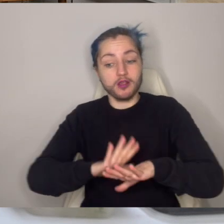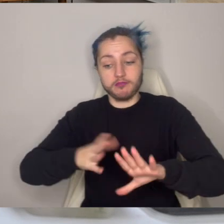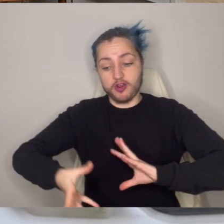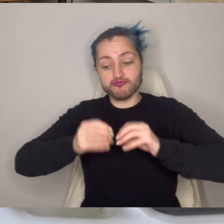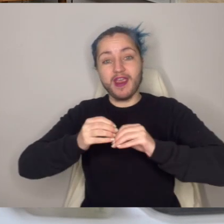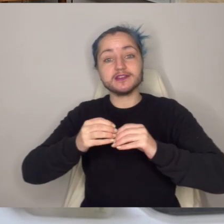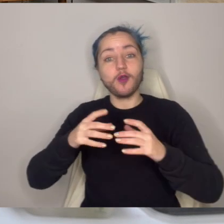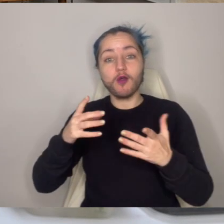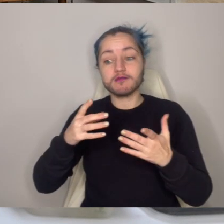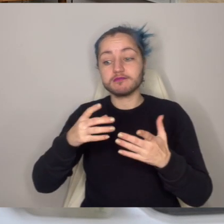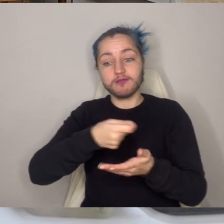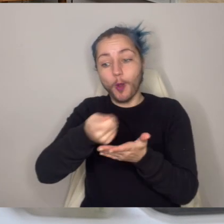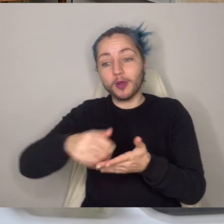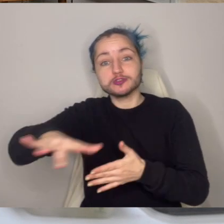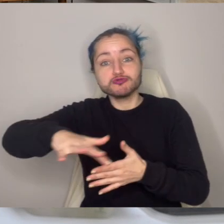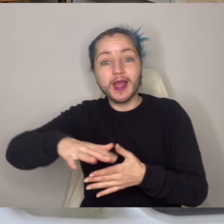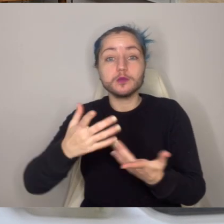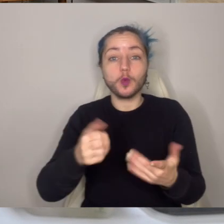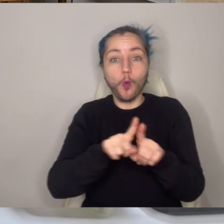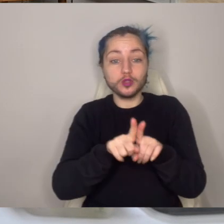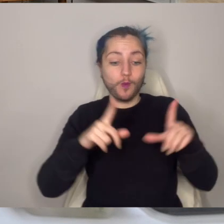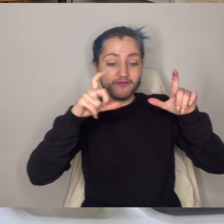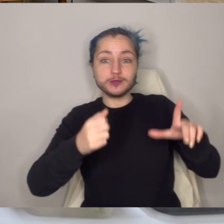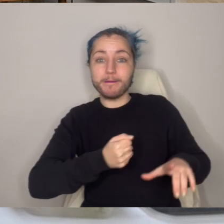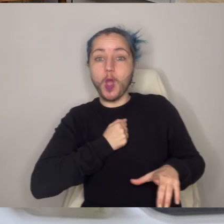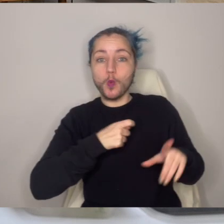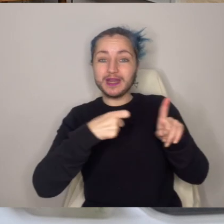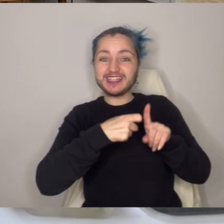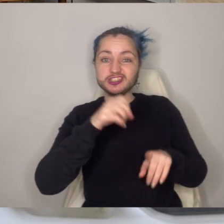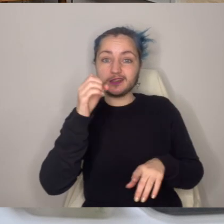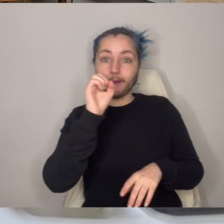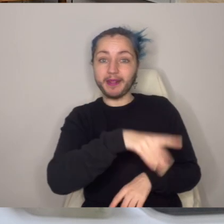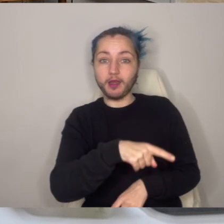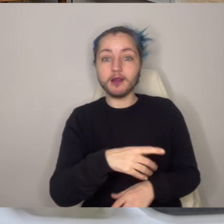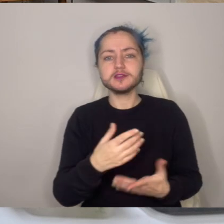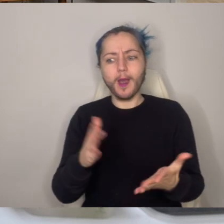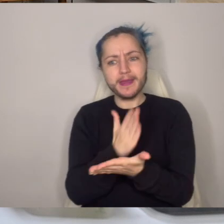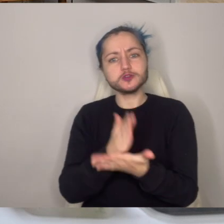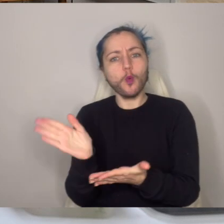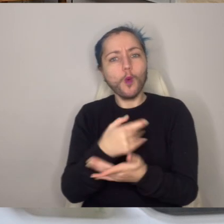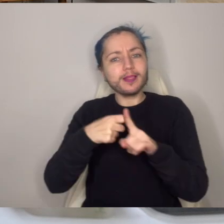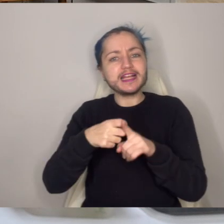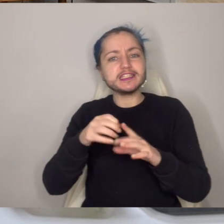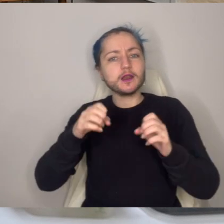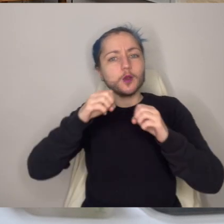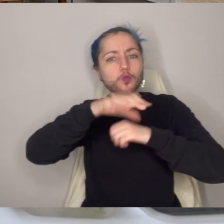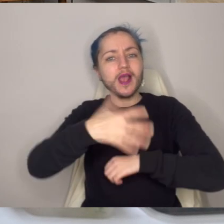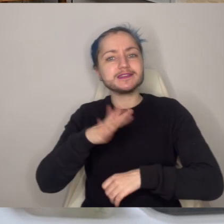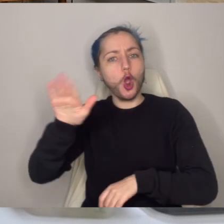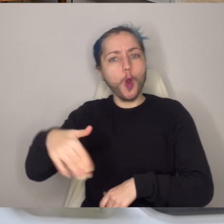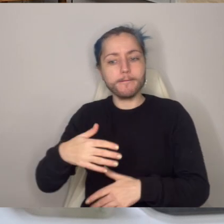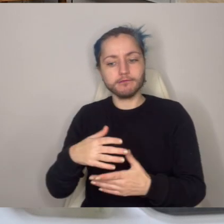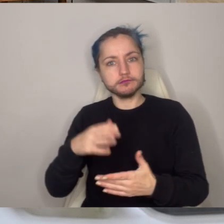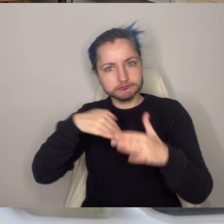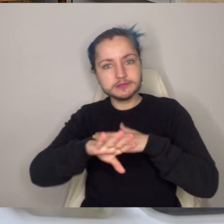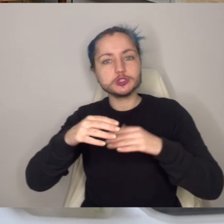own bin. So at home I like to make sure that any kitchen waste goes into a compost bin so the creatures and